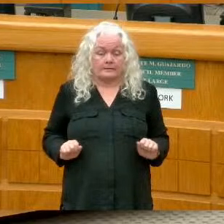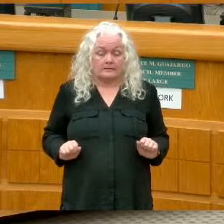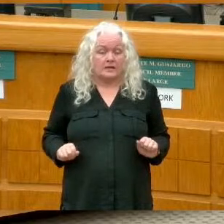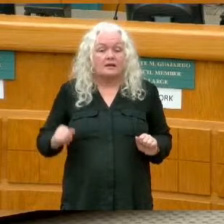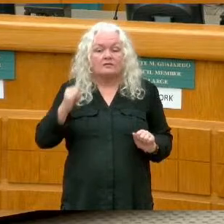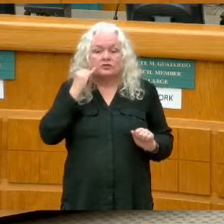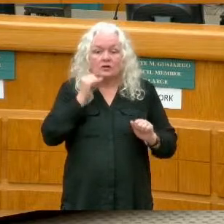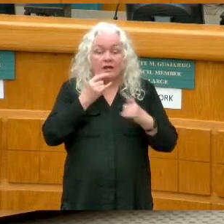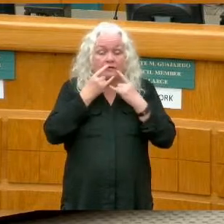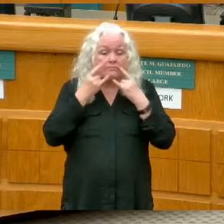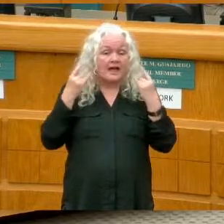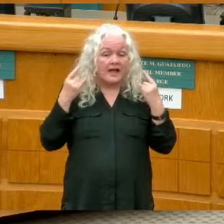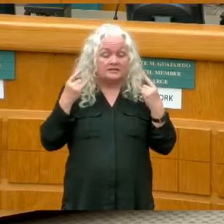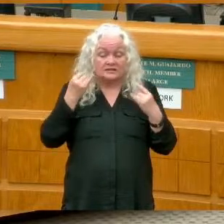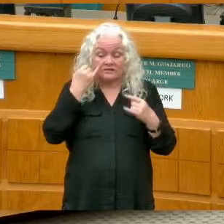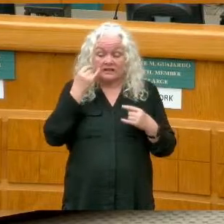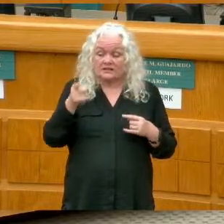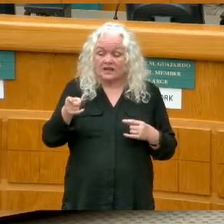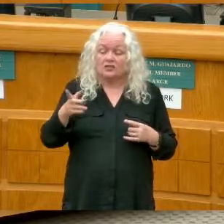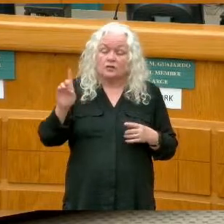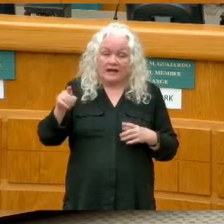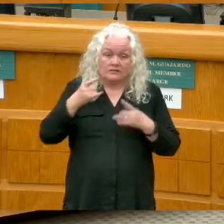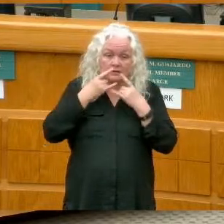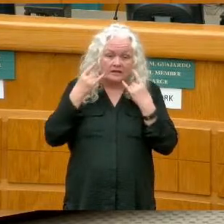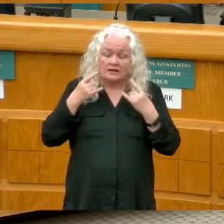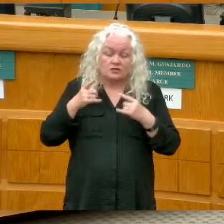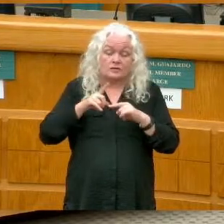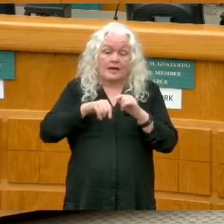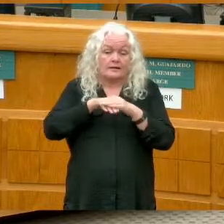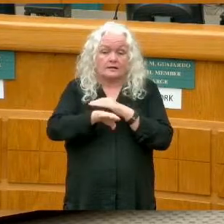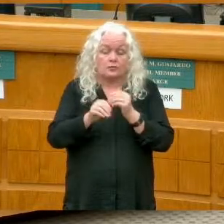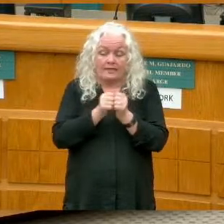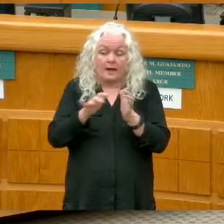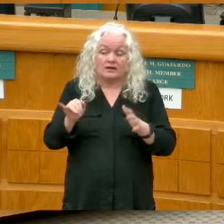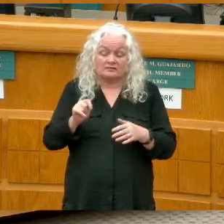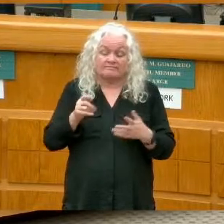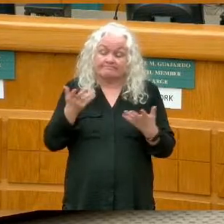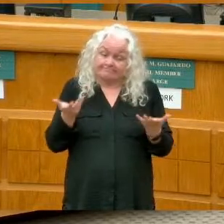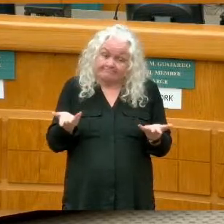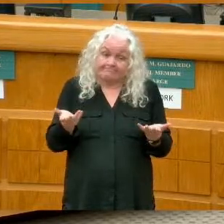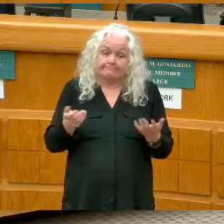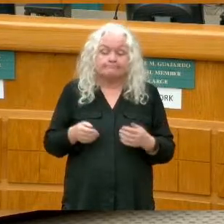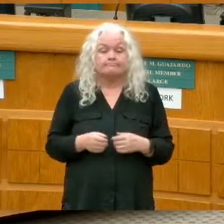don't have a face mask on, and if they ask you to have one on, then you won't be able to go in.